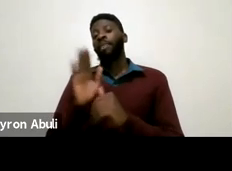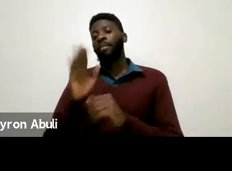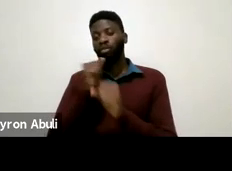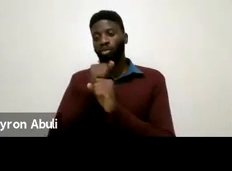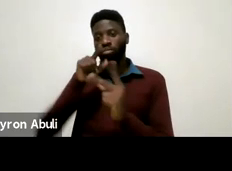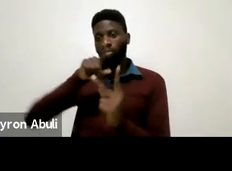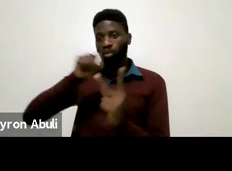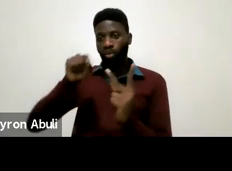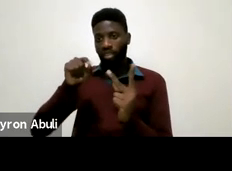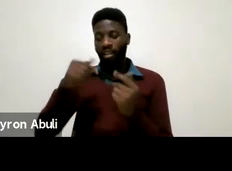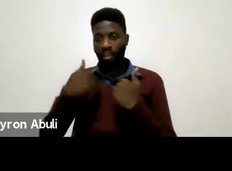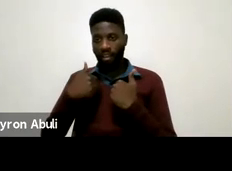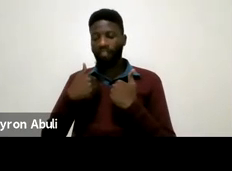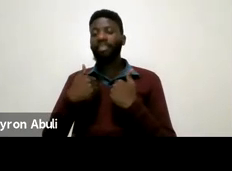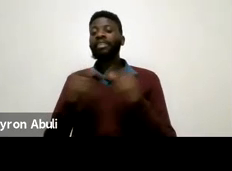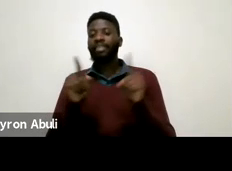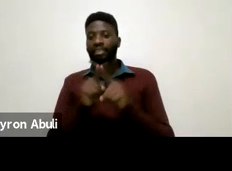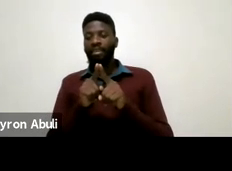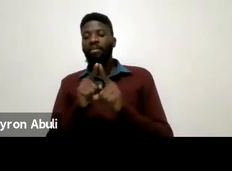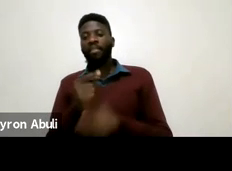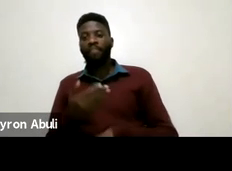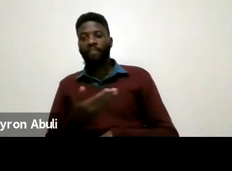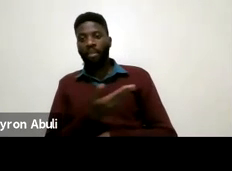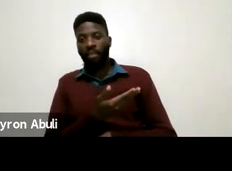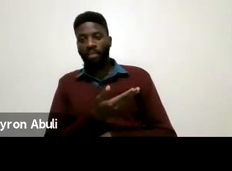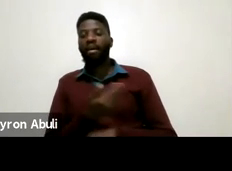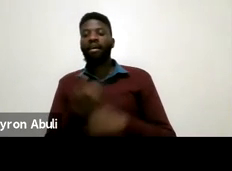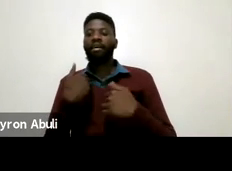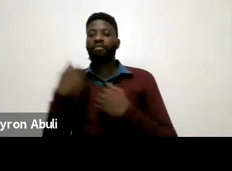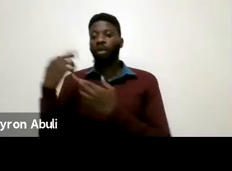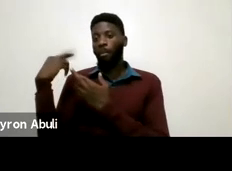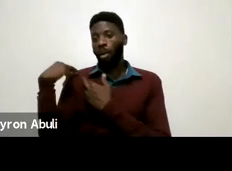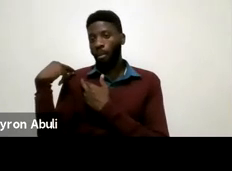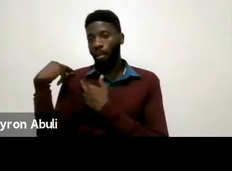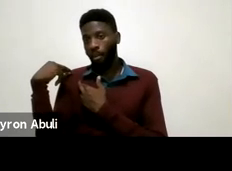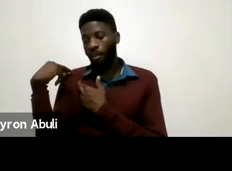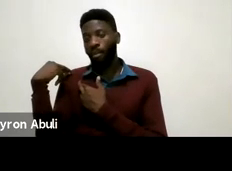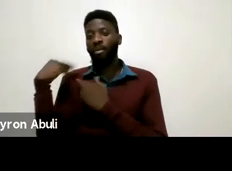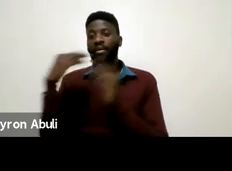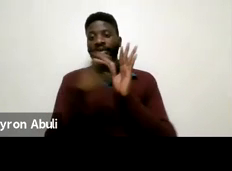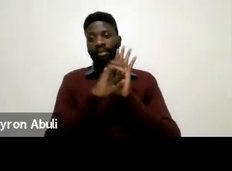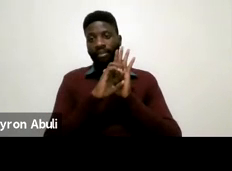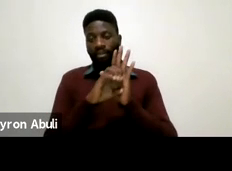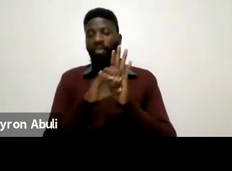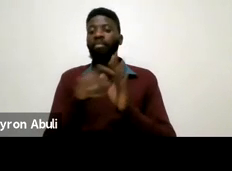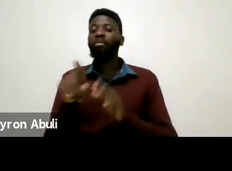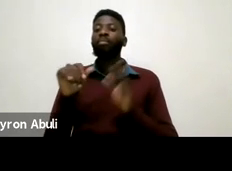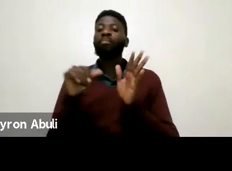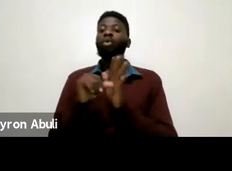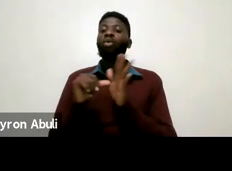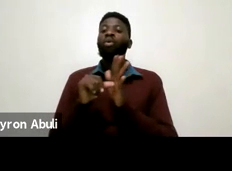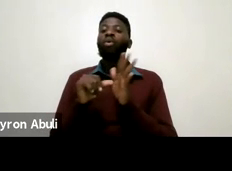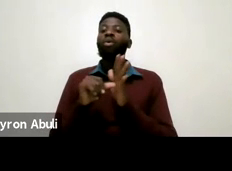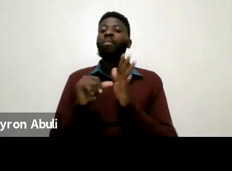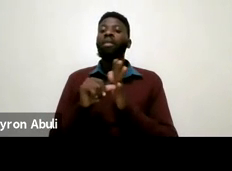along with it a baggage that you've got to take care of. For example, if you have a problem with your attitude, please don't try some